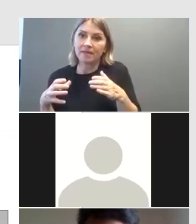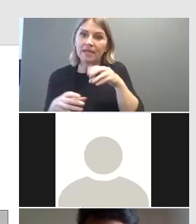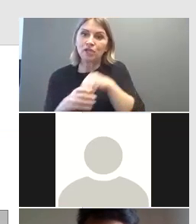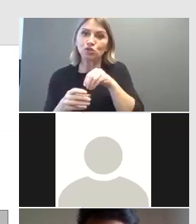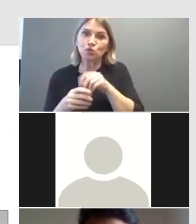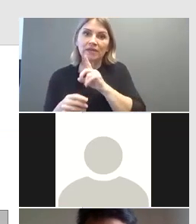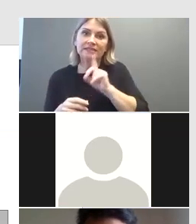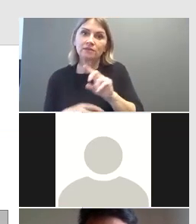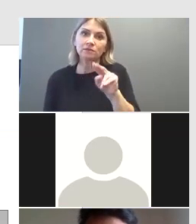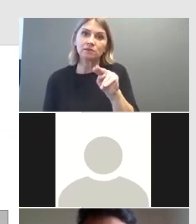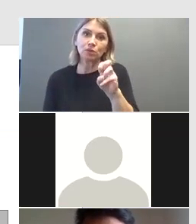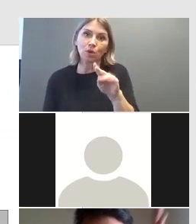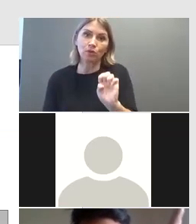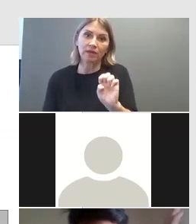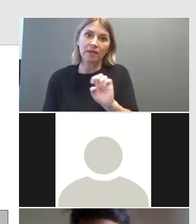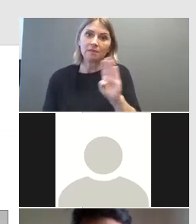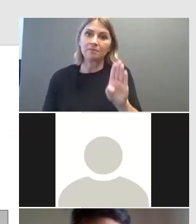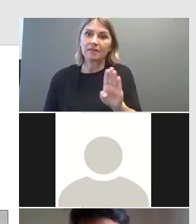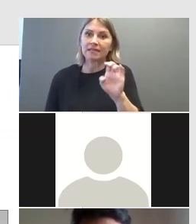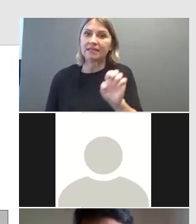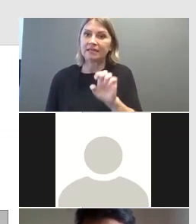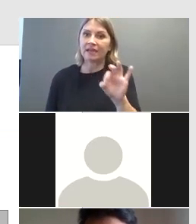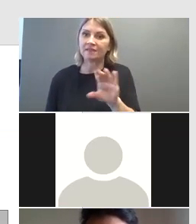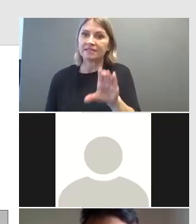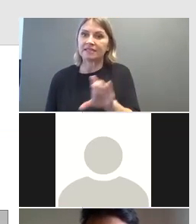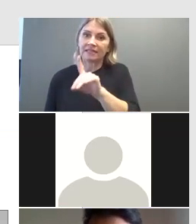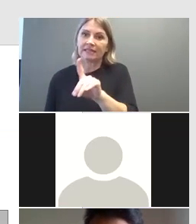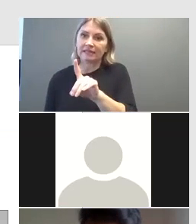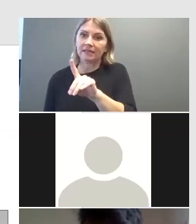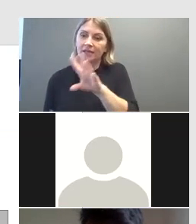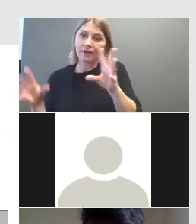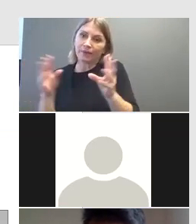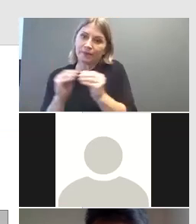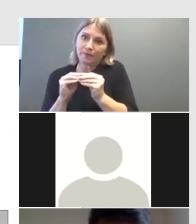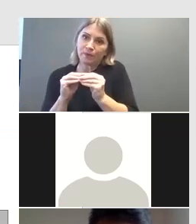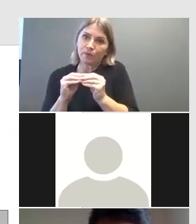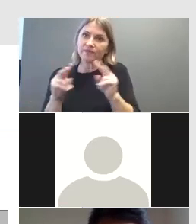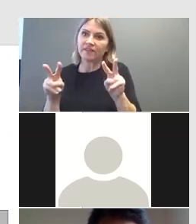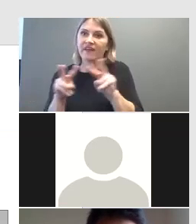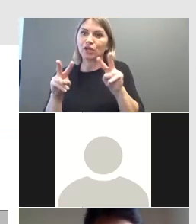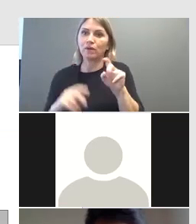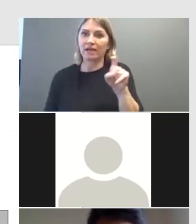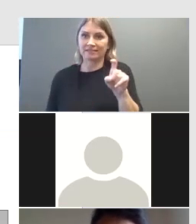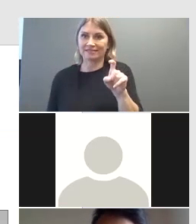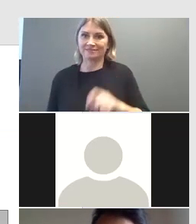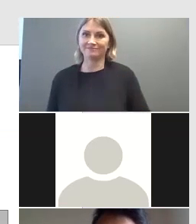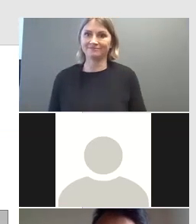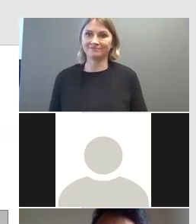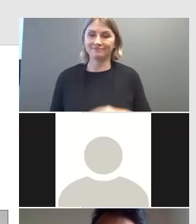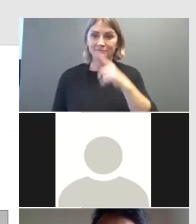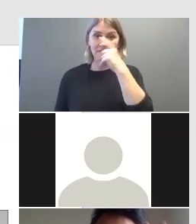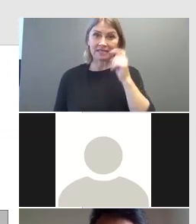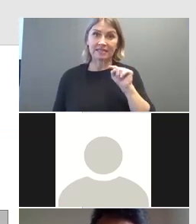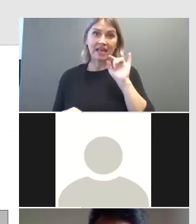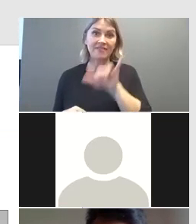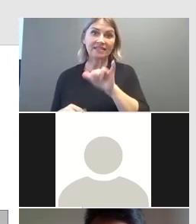single node. B, E, F, C, D, let's just replace everything here with the value X. Let's say, because it is a strongly